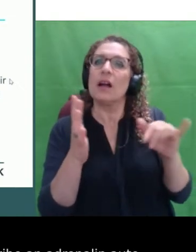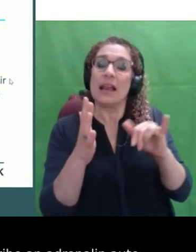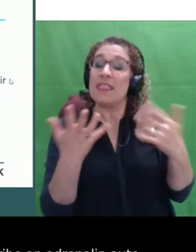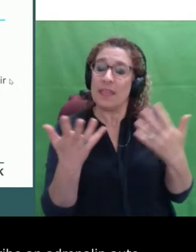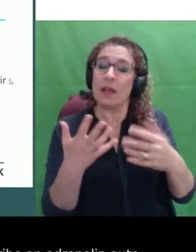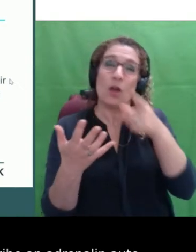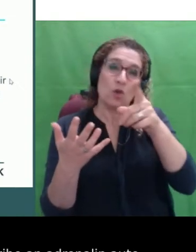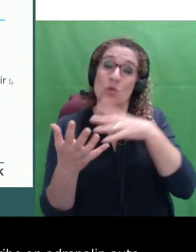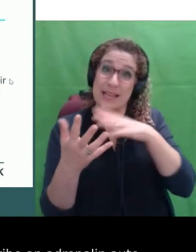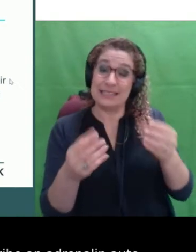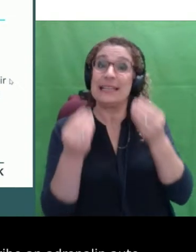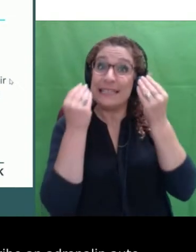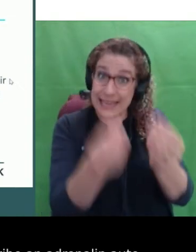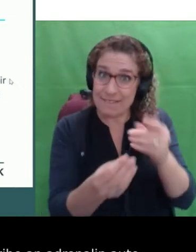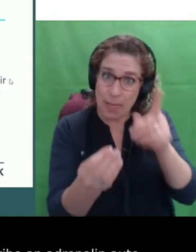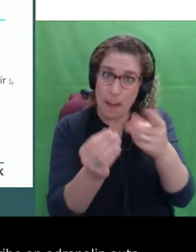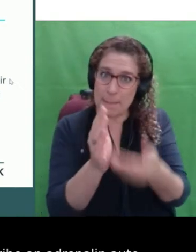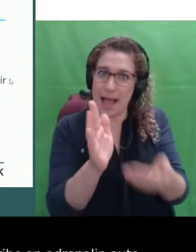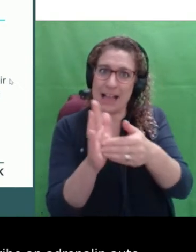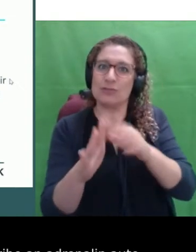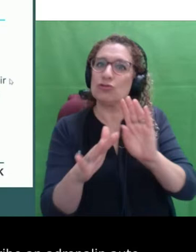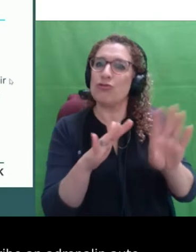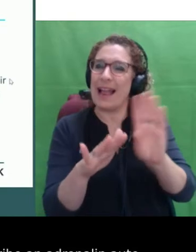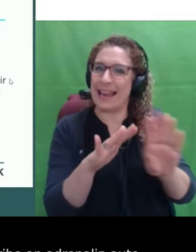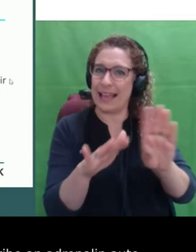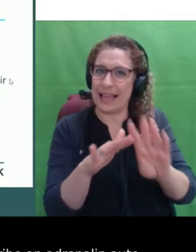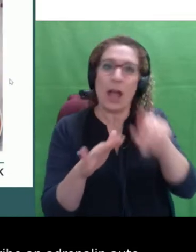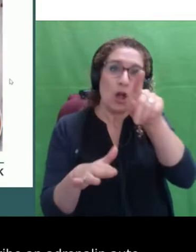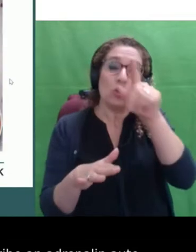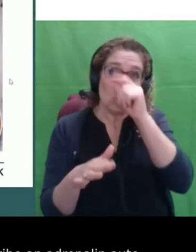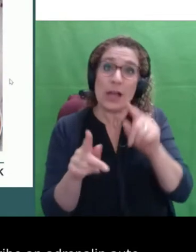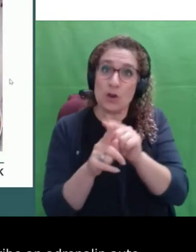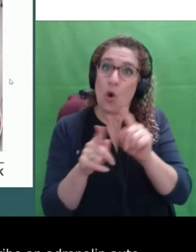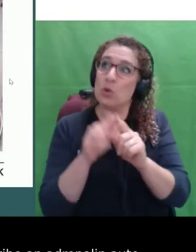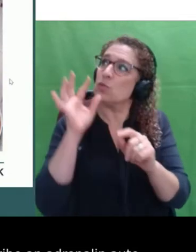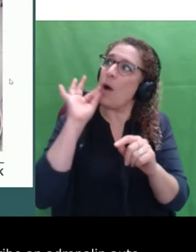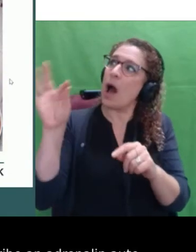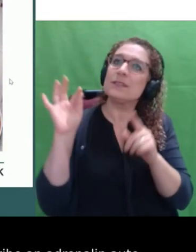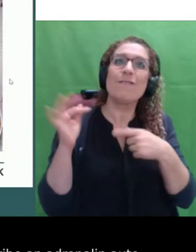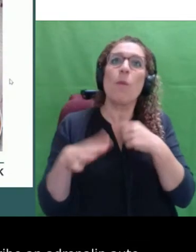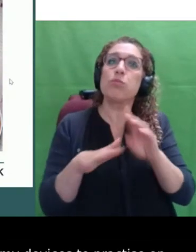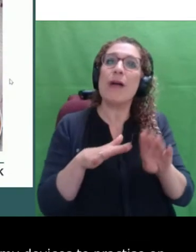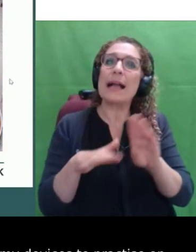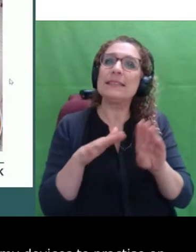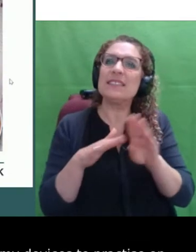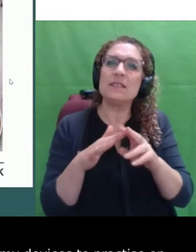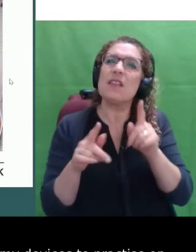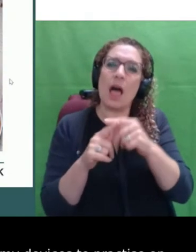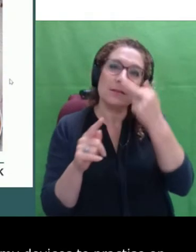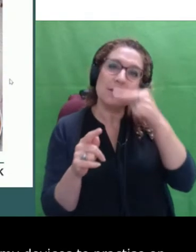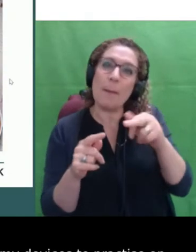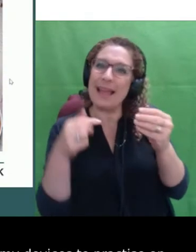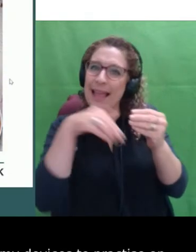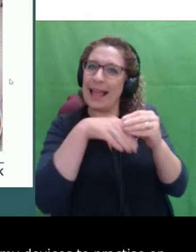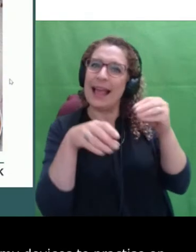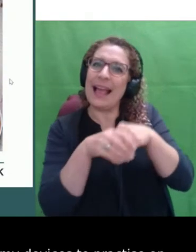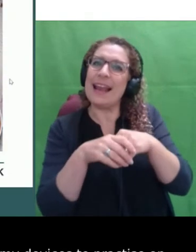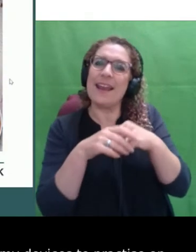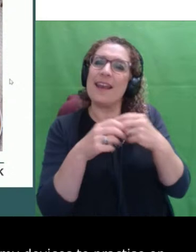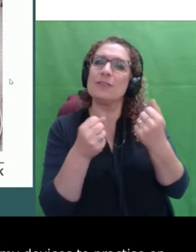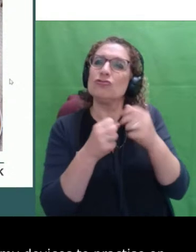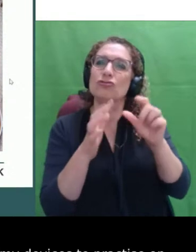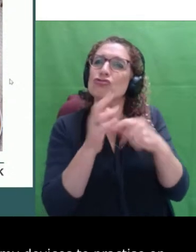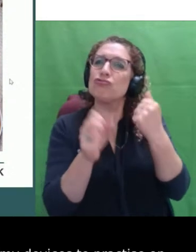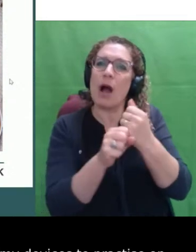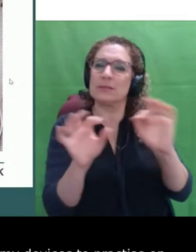devices to practice fun you just ask the manufacturers but it works very well across video consoles to train them